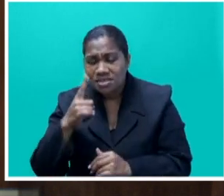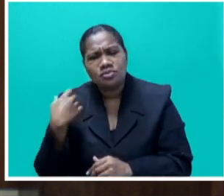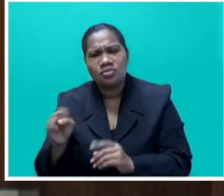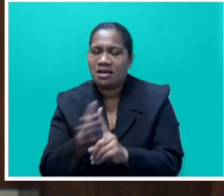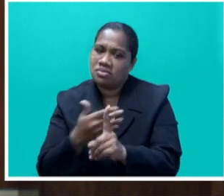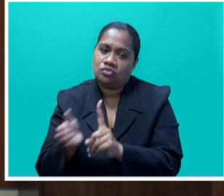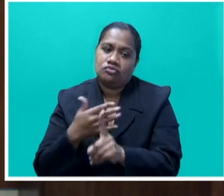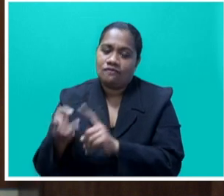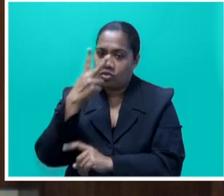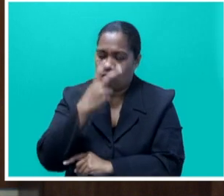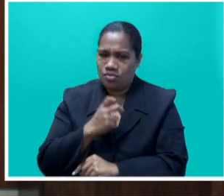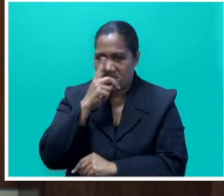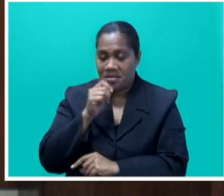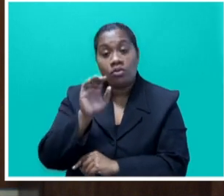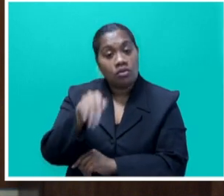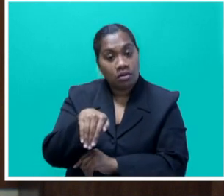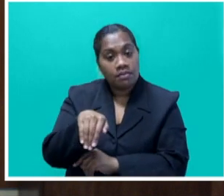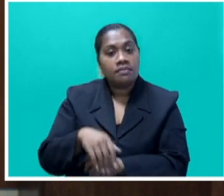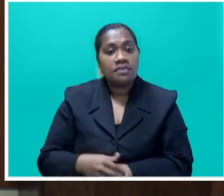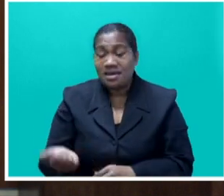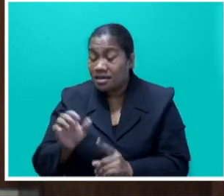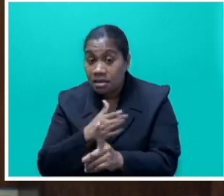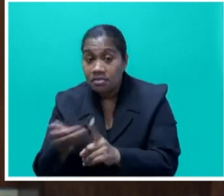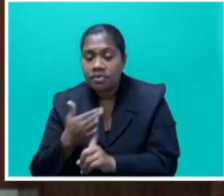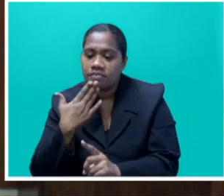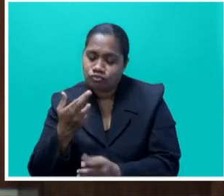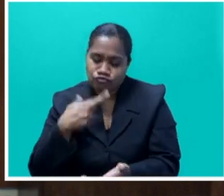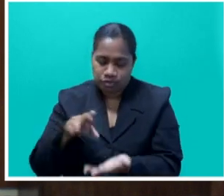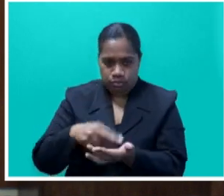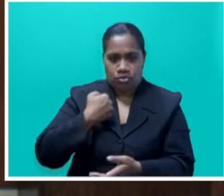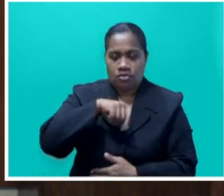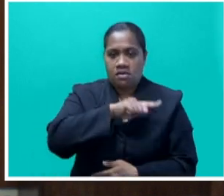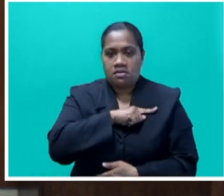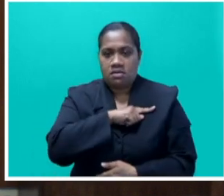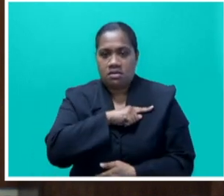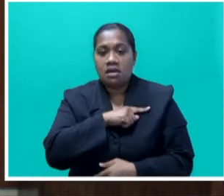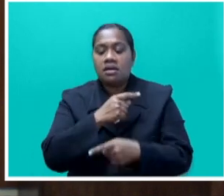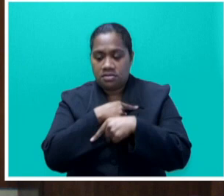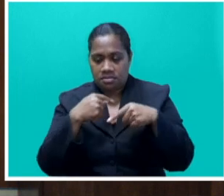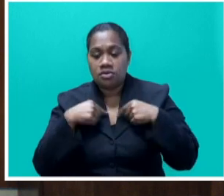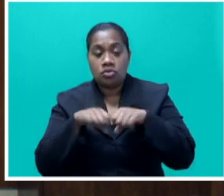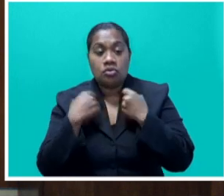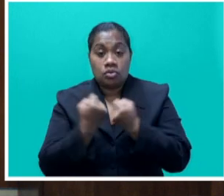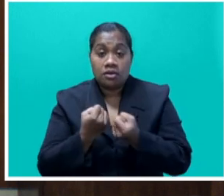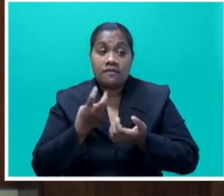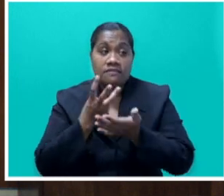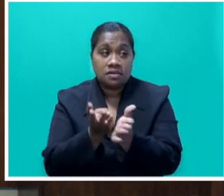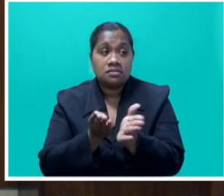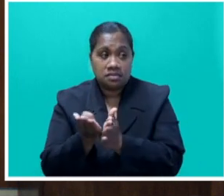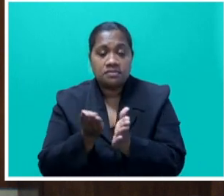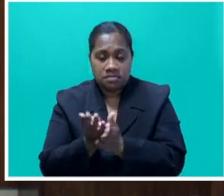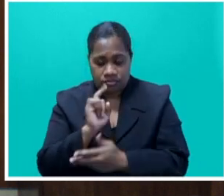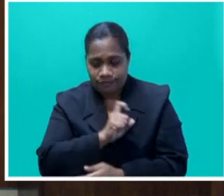elderly within their homes. Any abuse should be reported to us, and of course, the social welfare services then kicks it in.